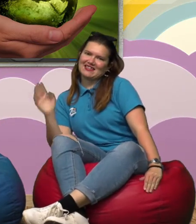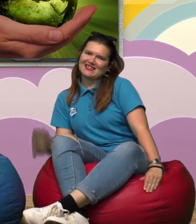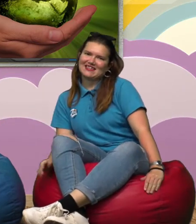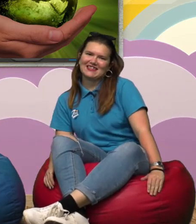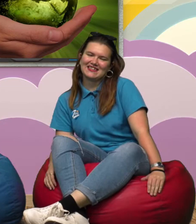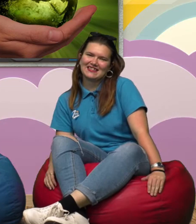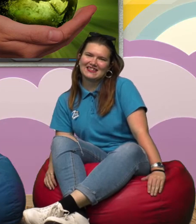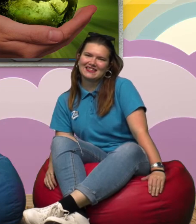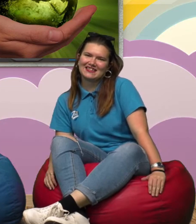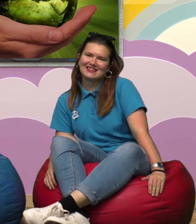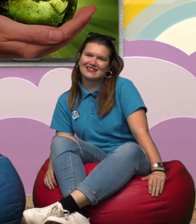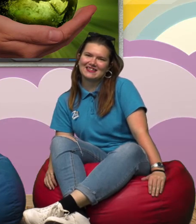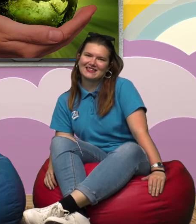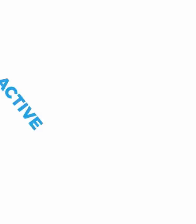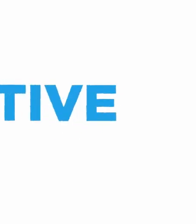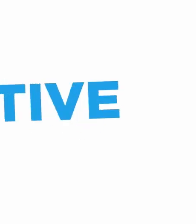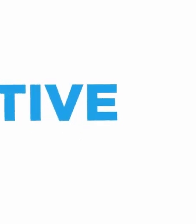later.